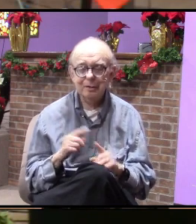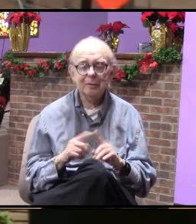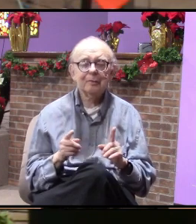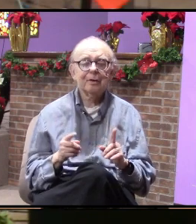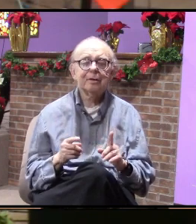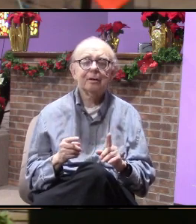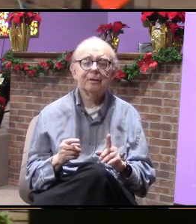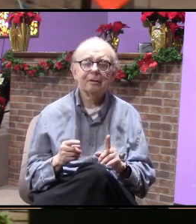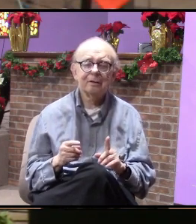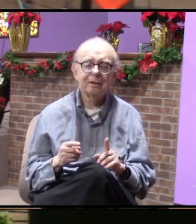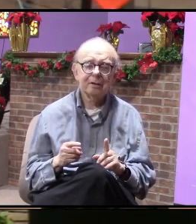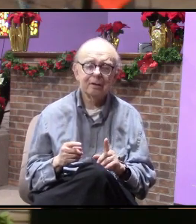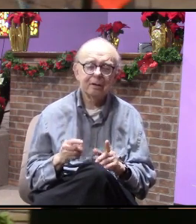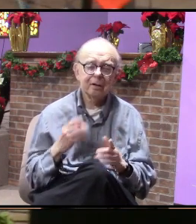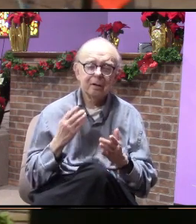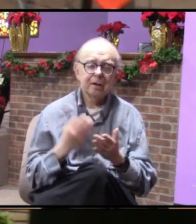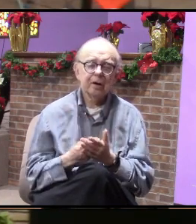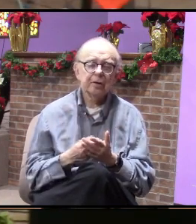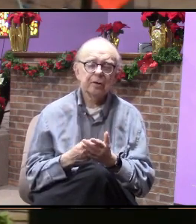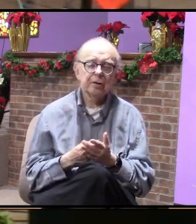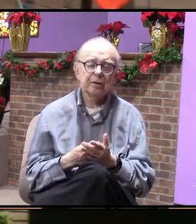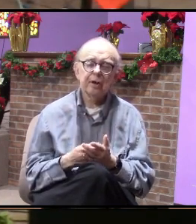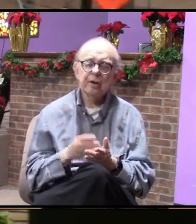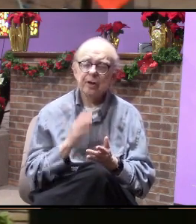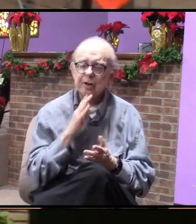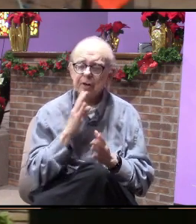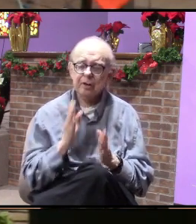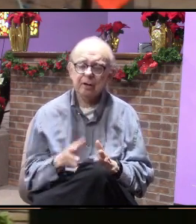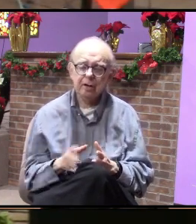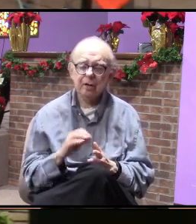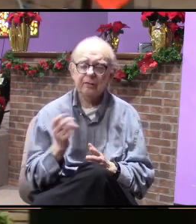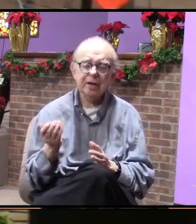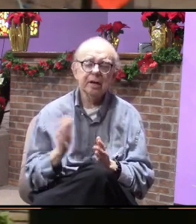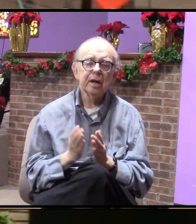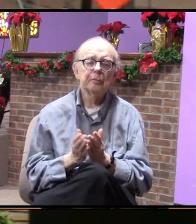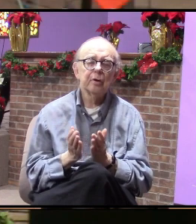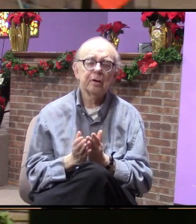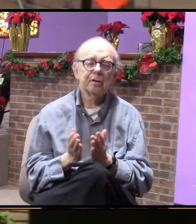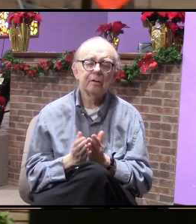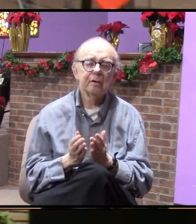But a good narrator of any book